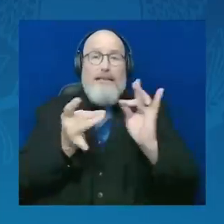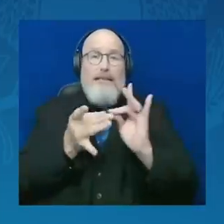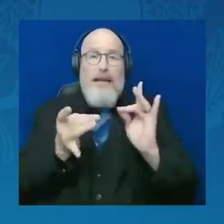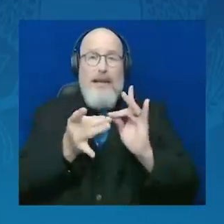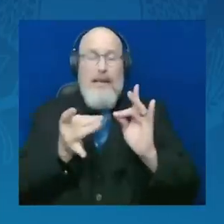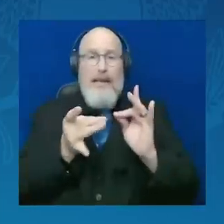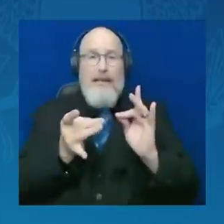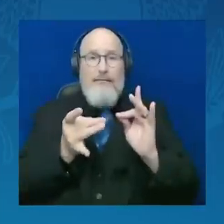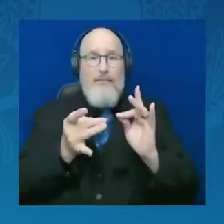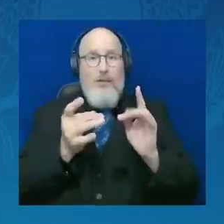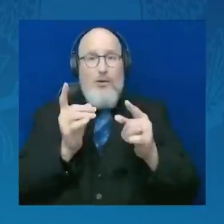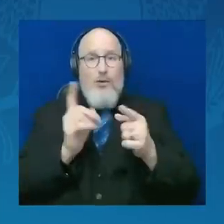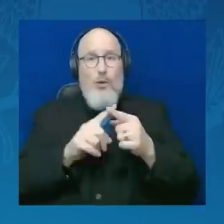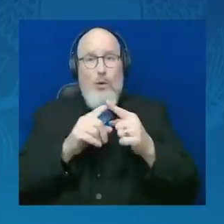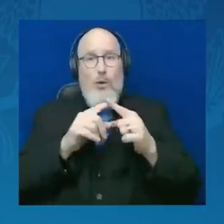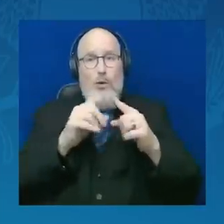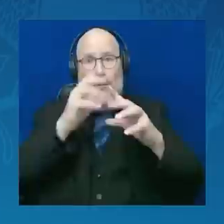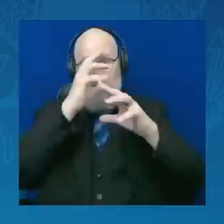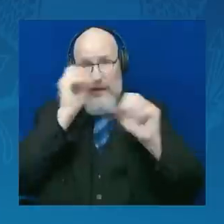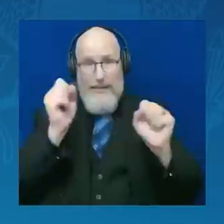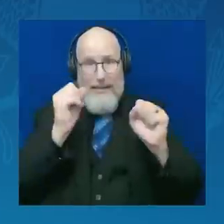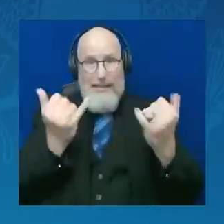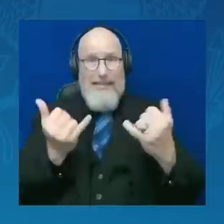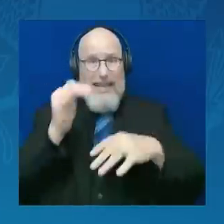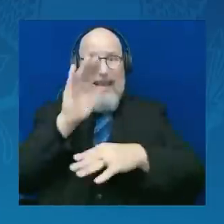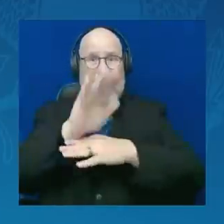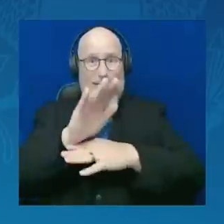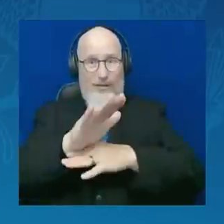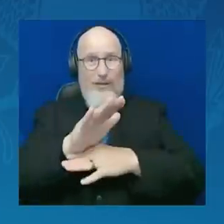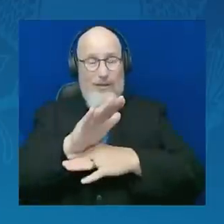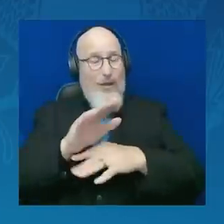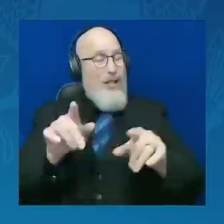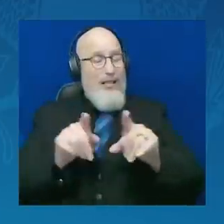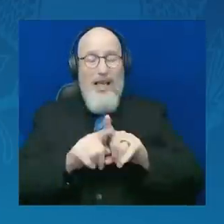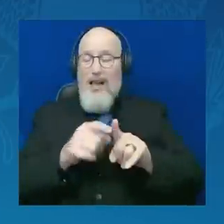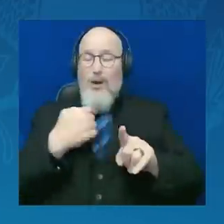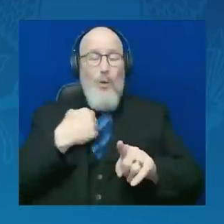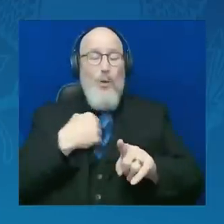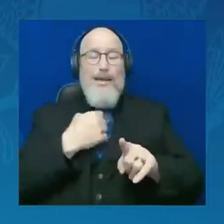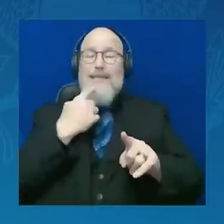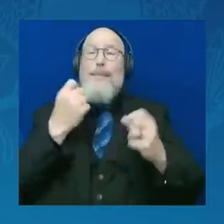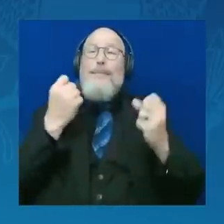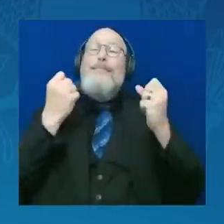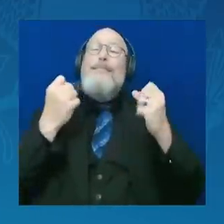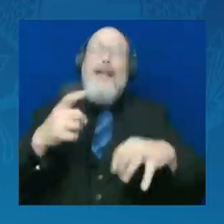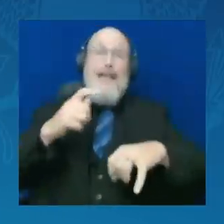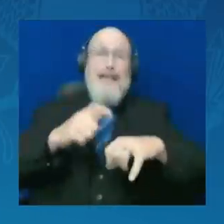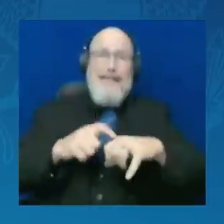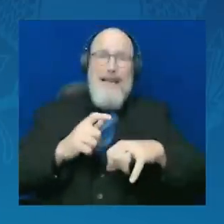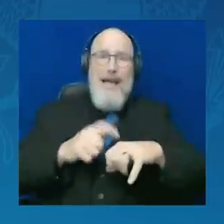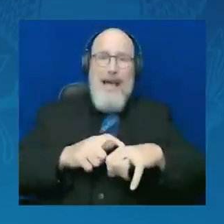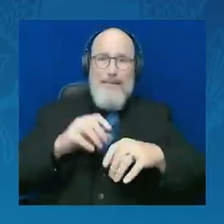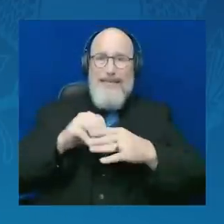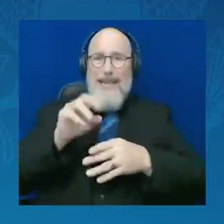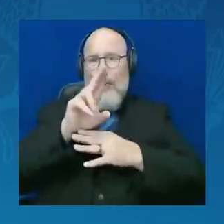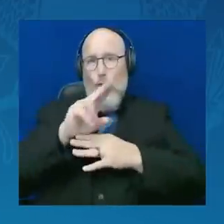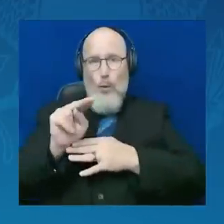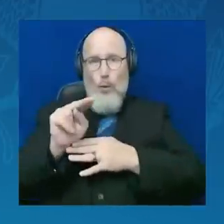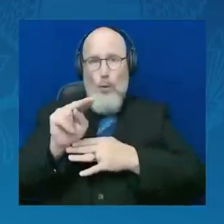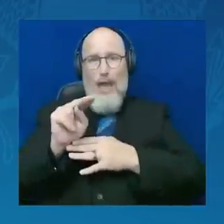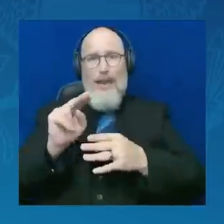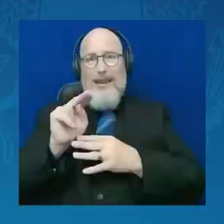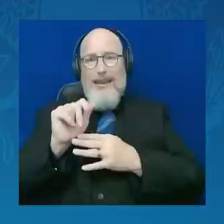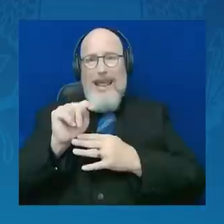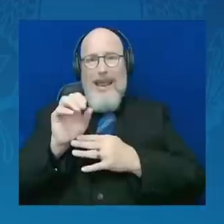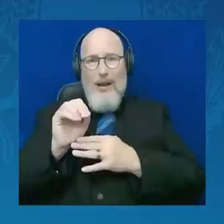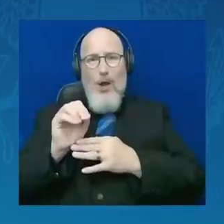president this afternoon. As we have said many times through our work collectively in the UN, through NATO, we will support Poland